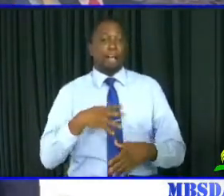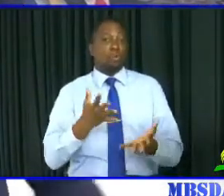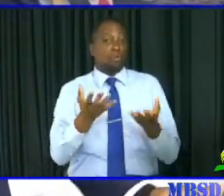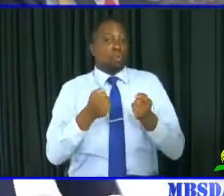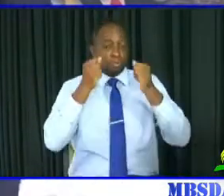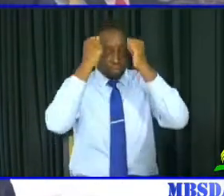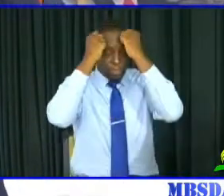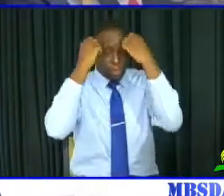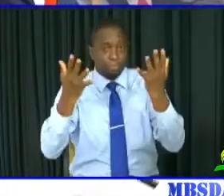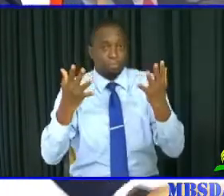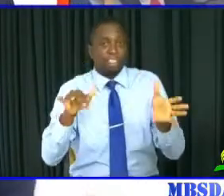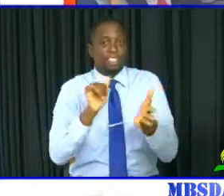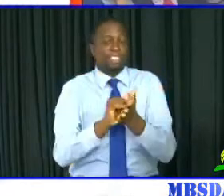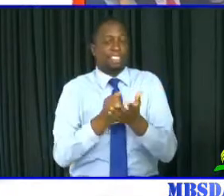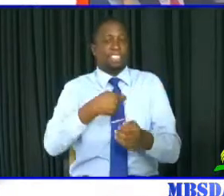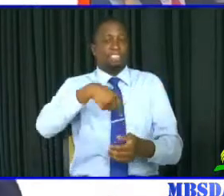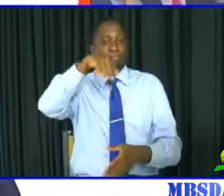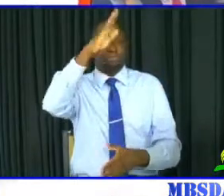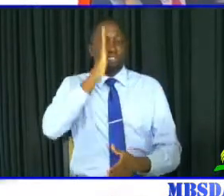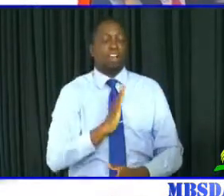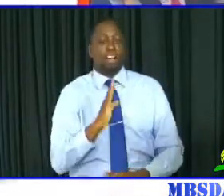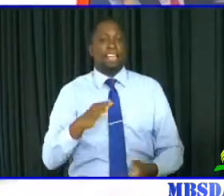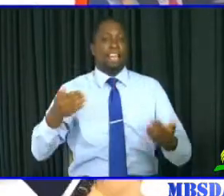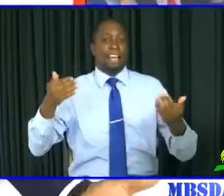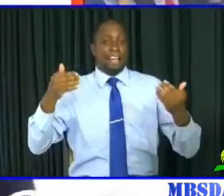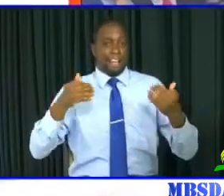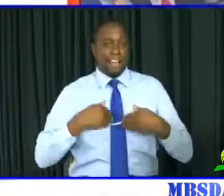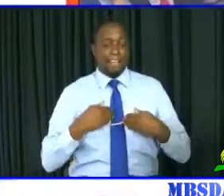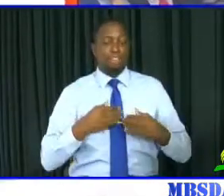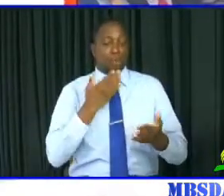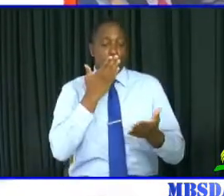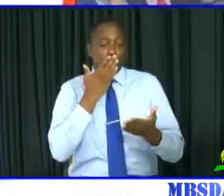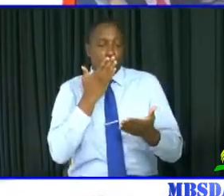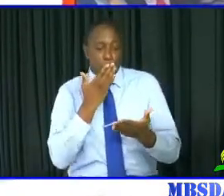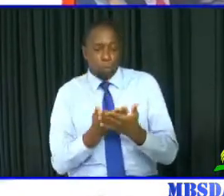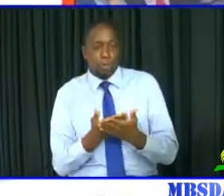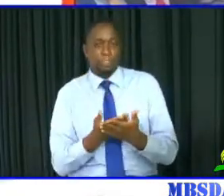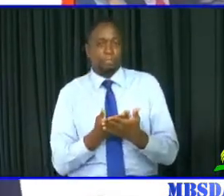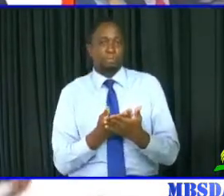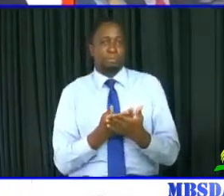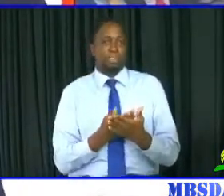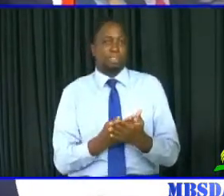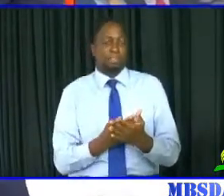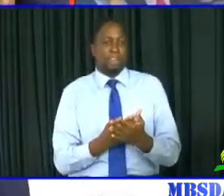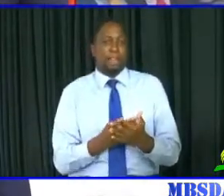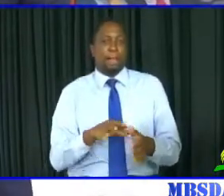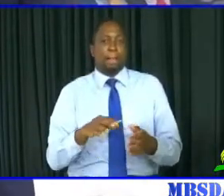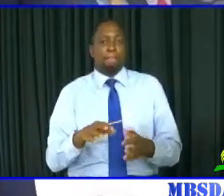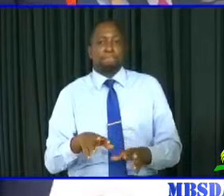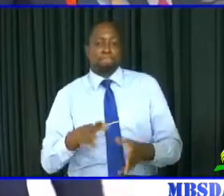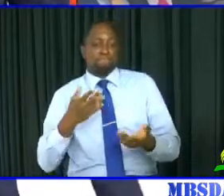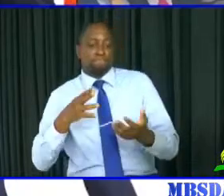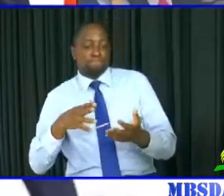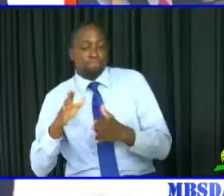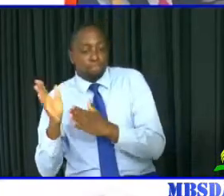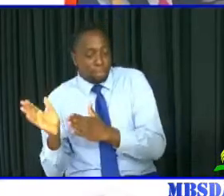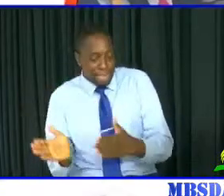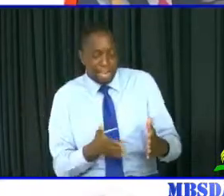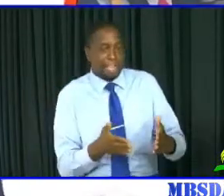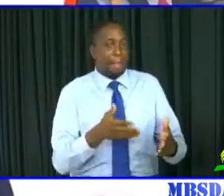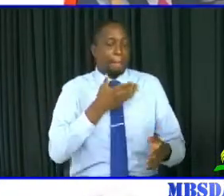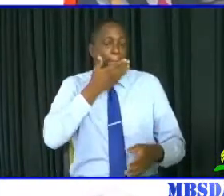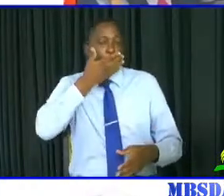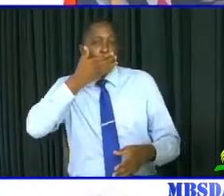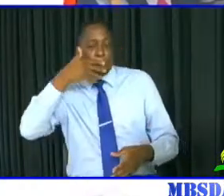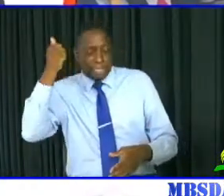understand that God, he has a good, a reliable screening system, and God looks at what is happening in